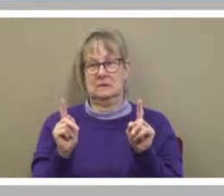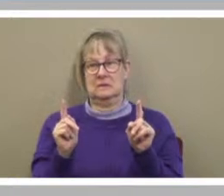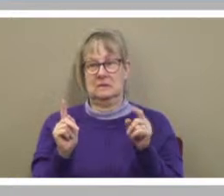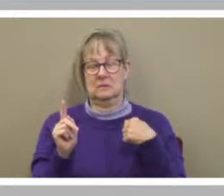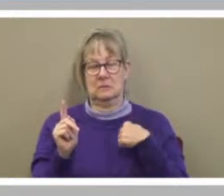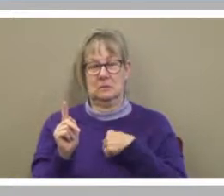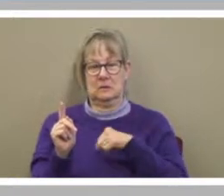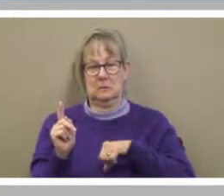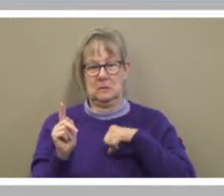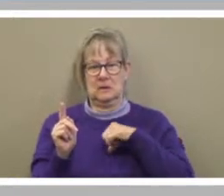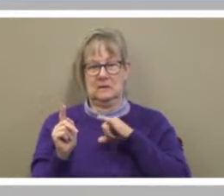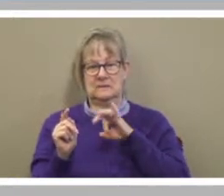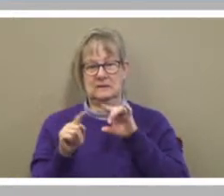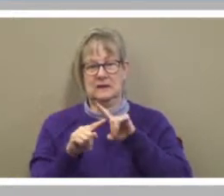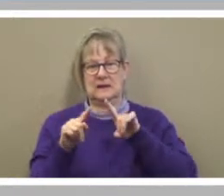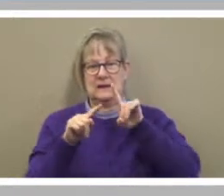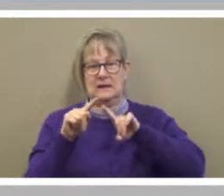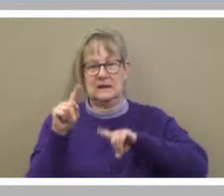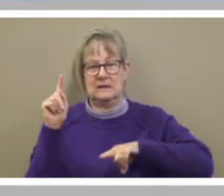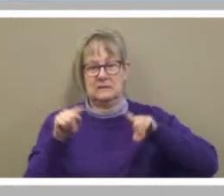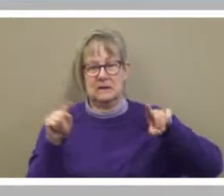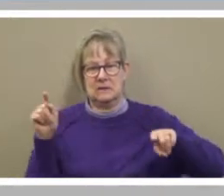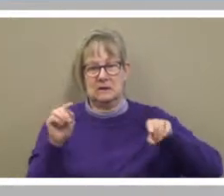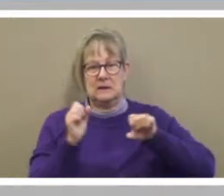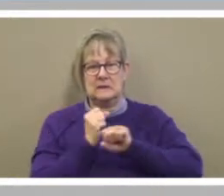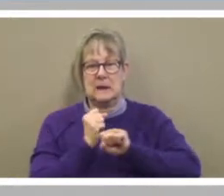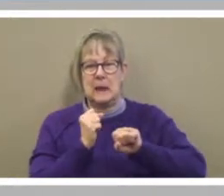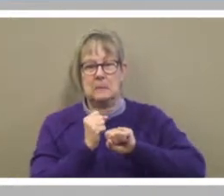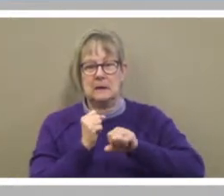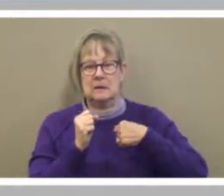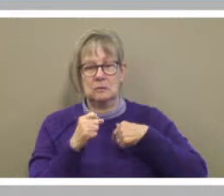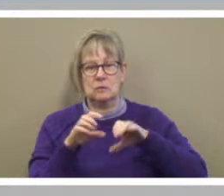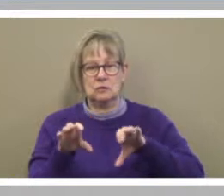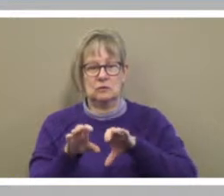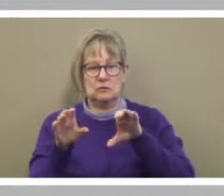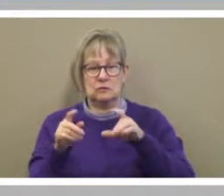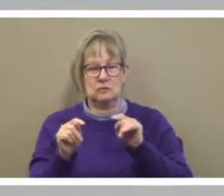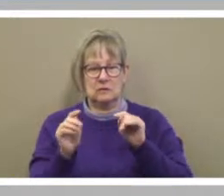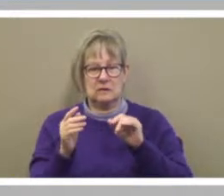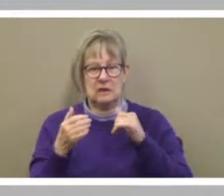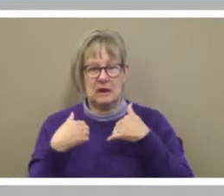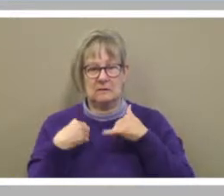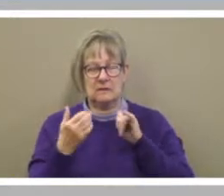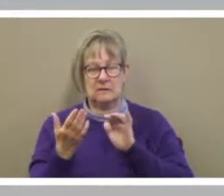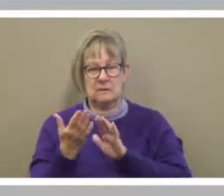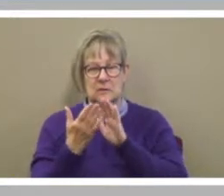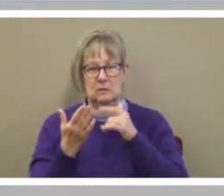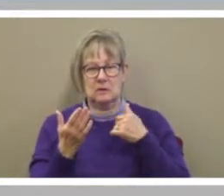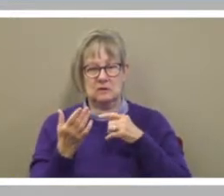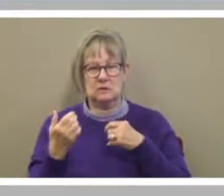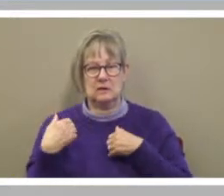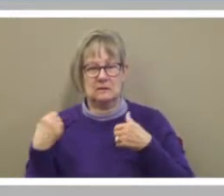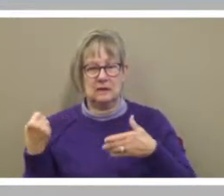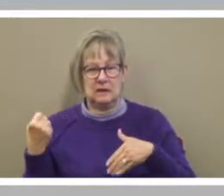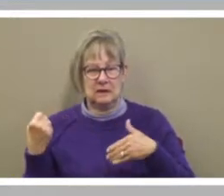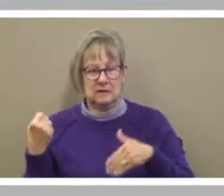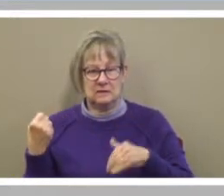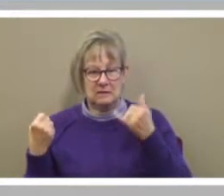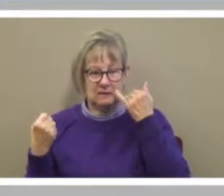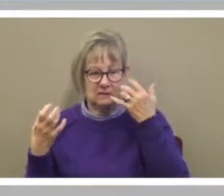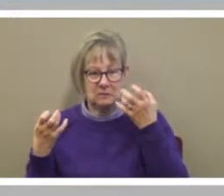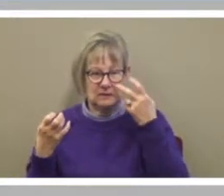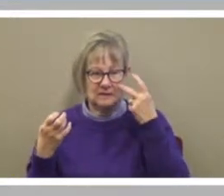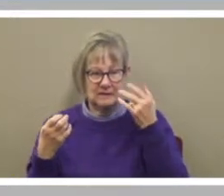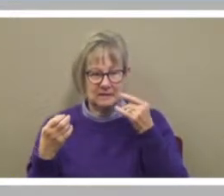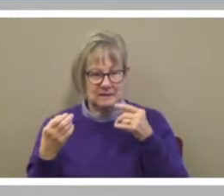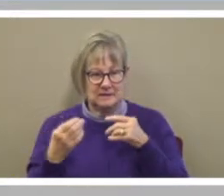So we're proud of the different kind of campaign that we're trying to do with this approach. And we do have the guitar if you guys want to see it. We'll bring it next time.